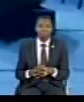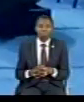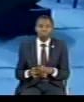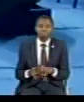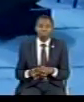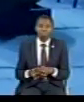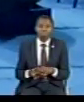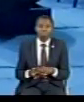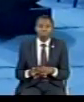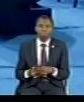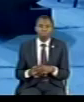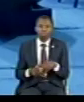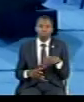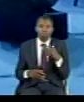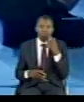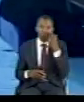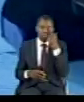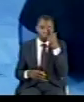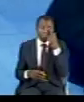Maritana,